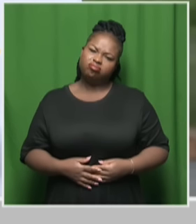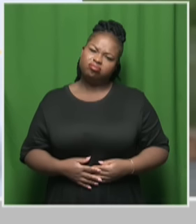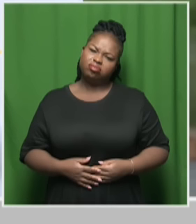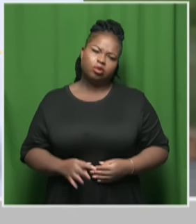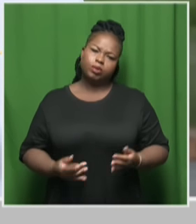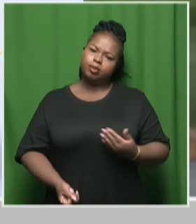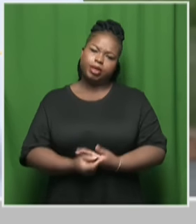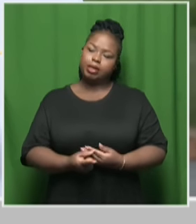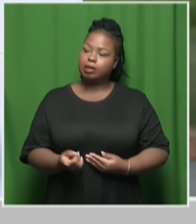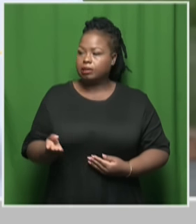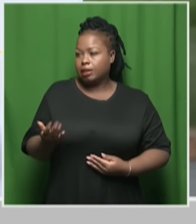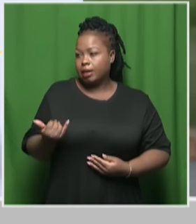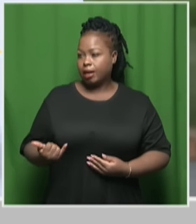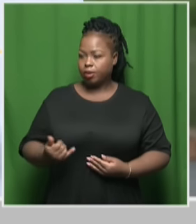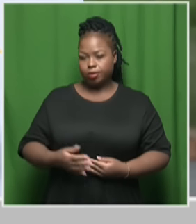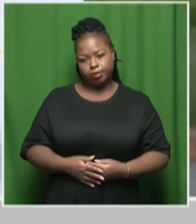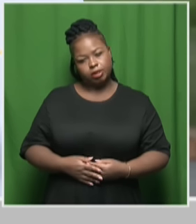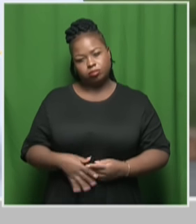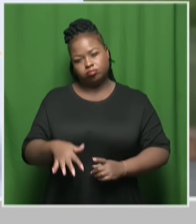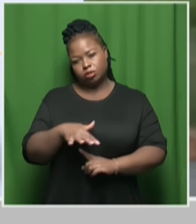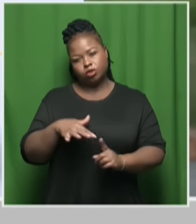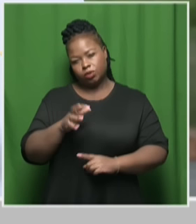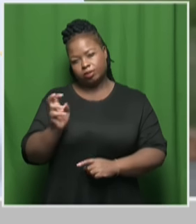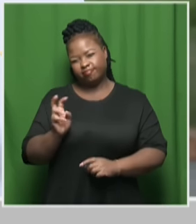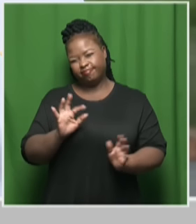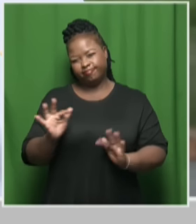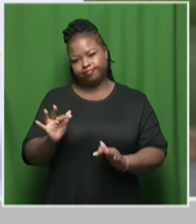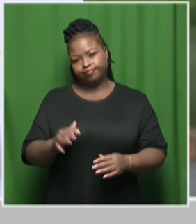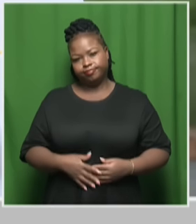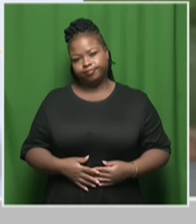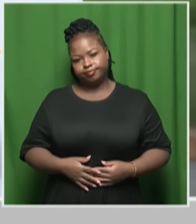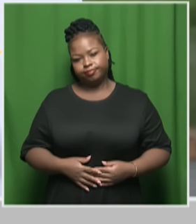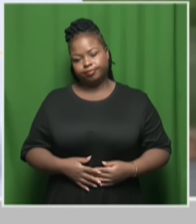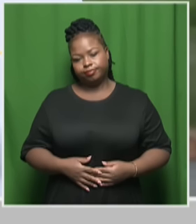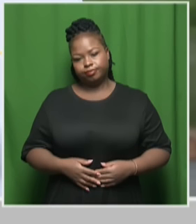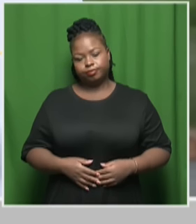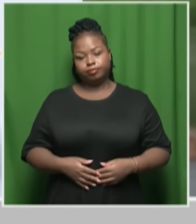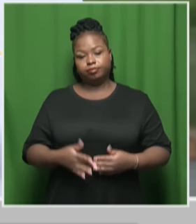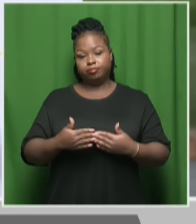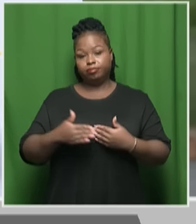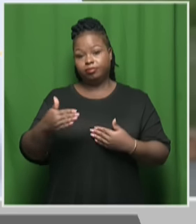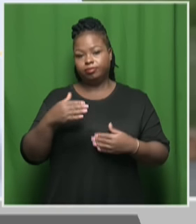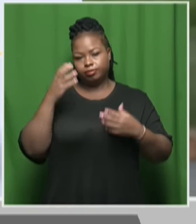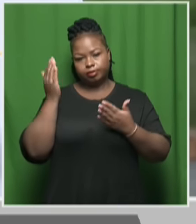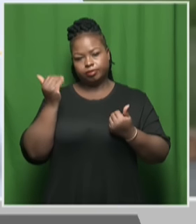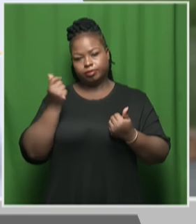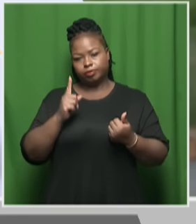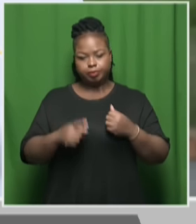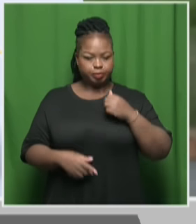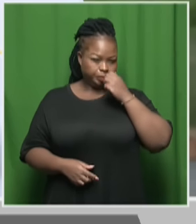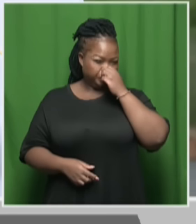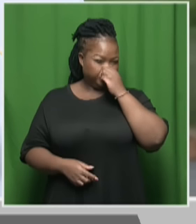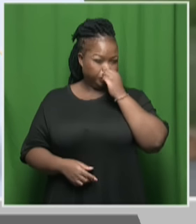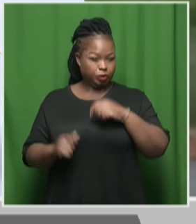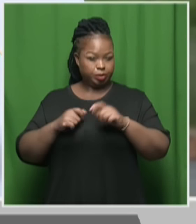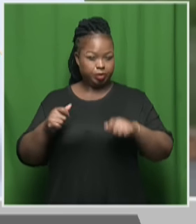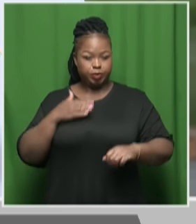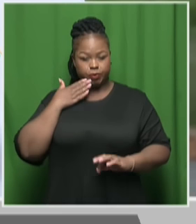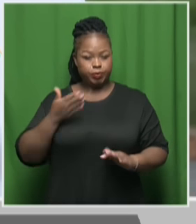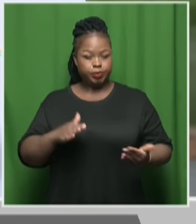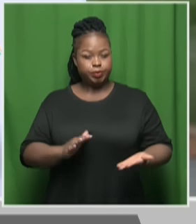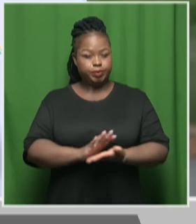What's happening on your end now as we speak? What are the conditions also looking like? What are they also forecasting, expecting when it comes to quantifying the losses